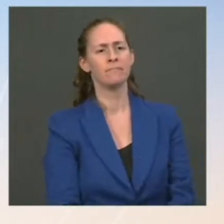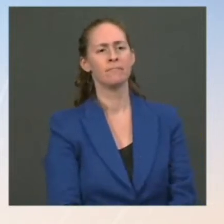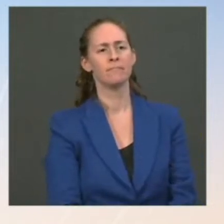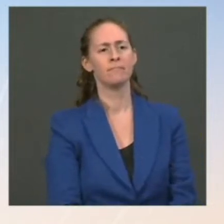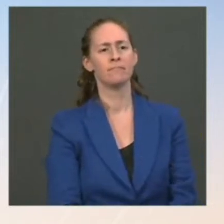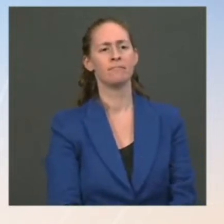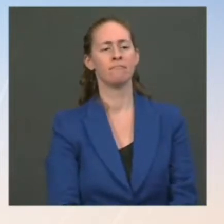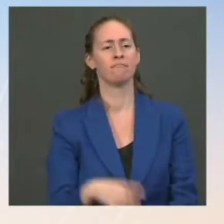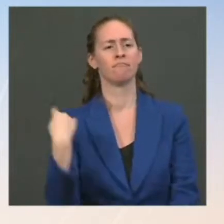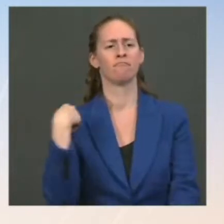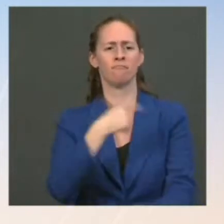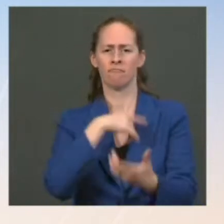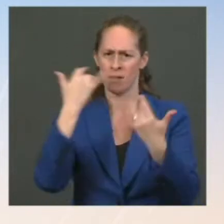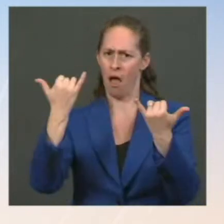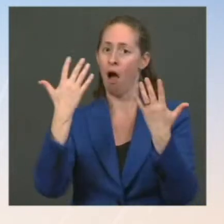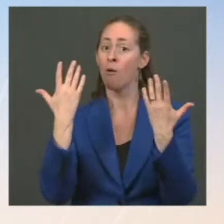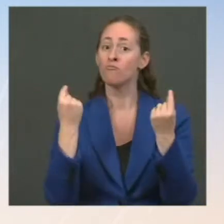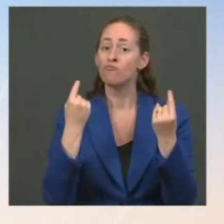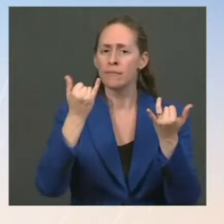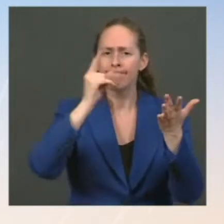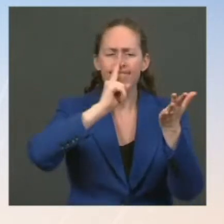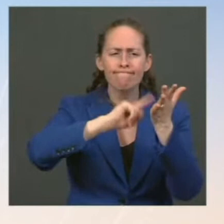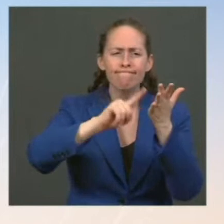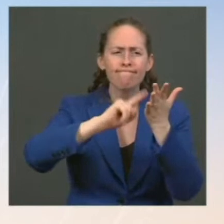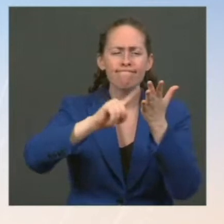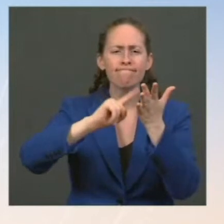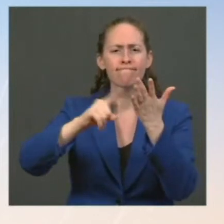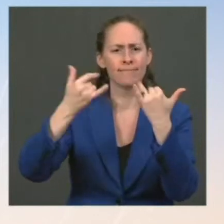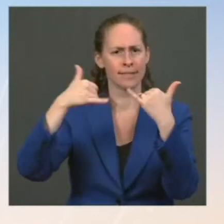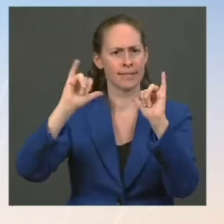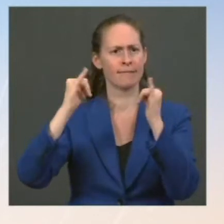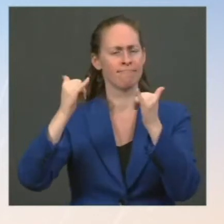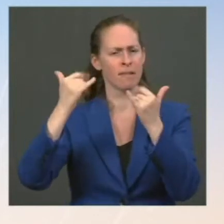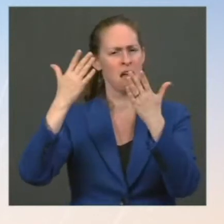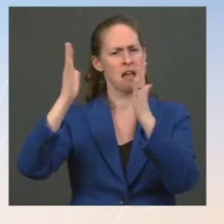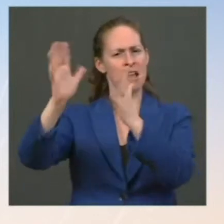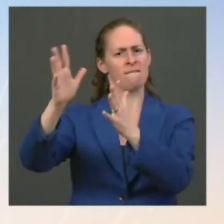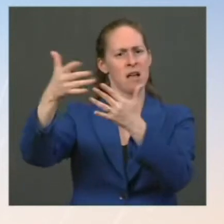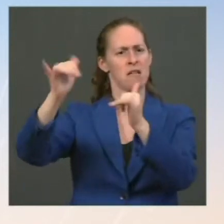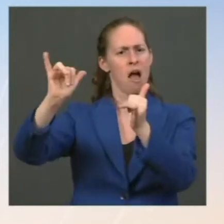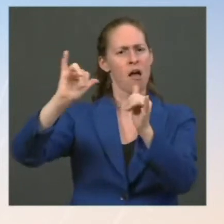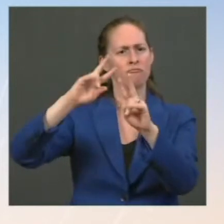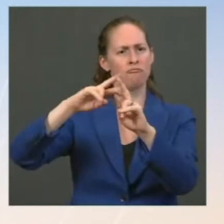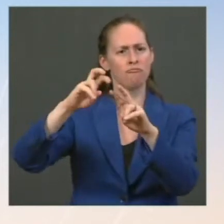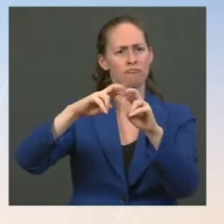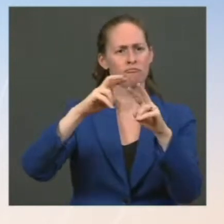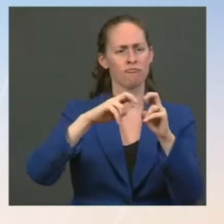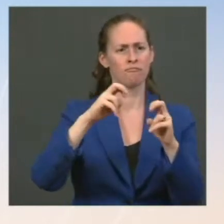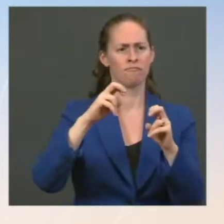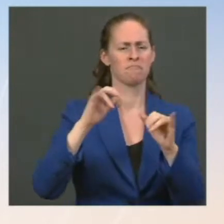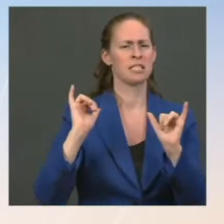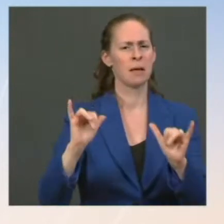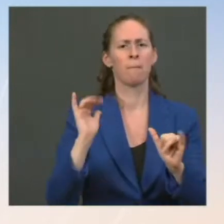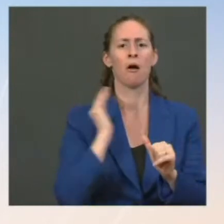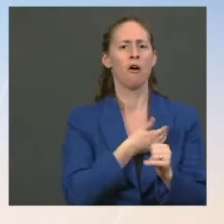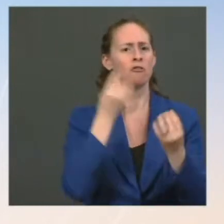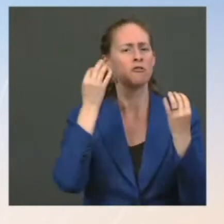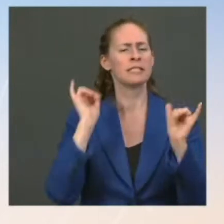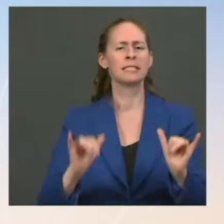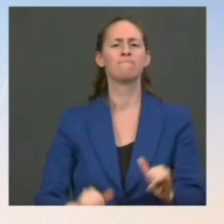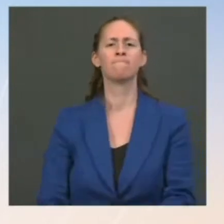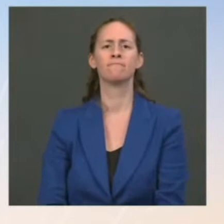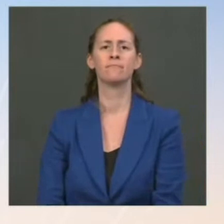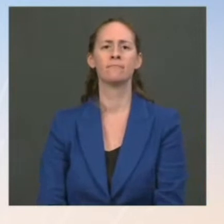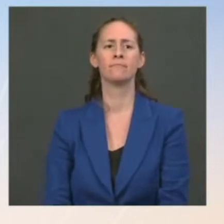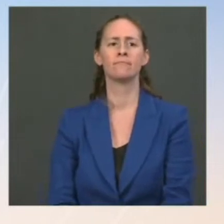an investigation that's ongoing. We'll let that play out, but our reaction to the photos has not changed. Okay. Jen, Thank